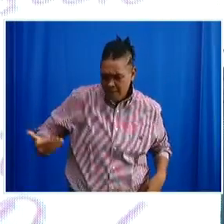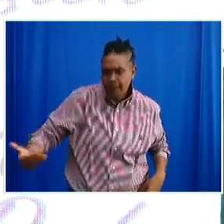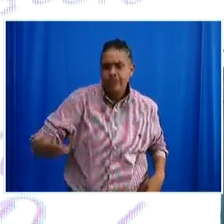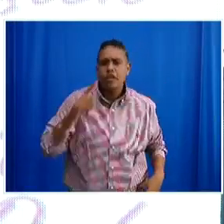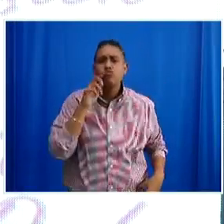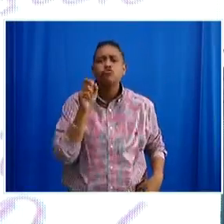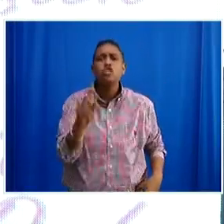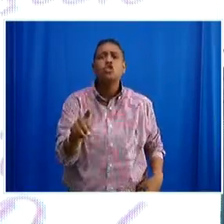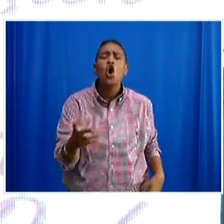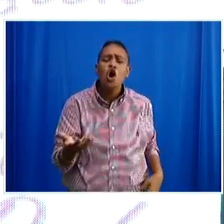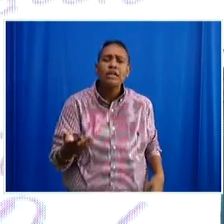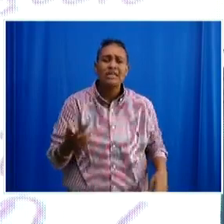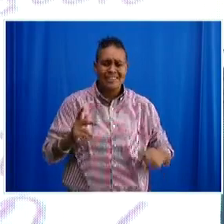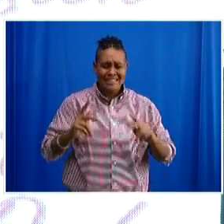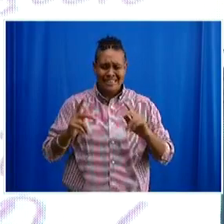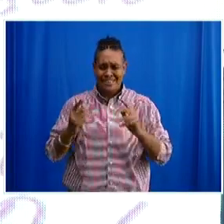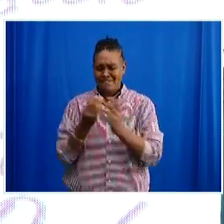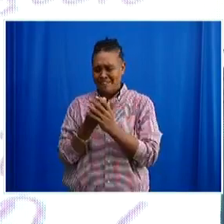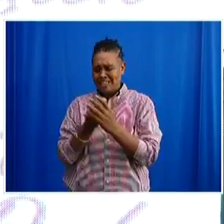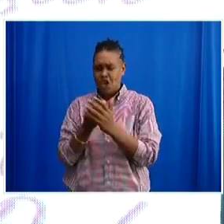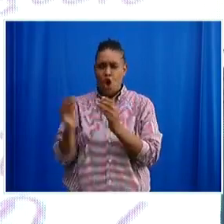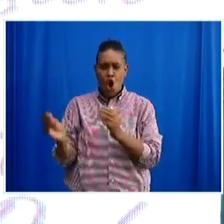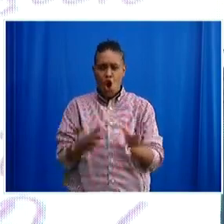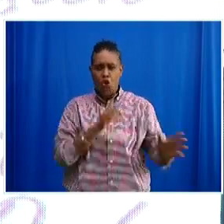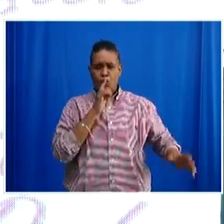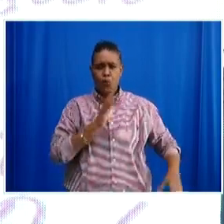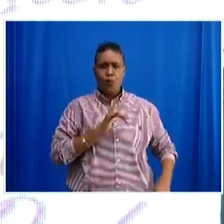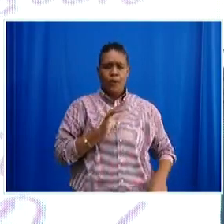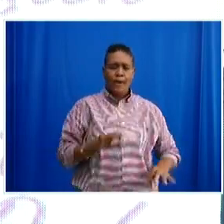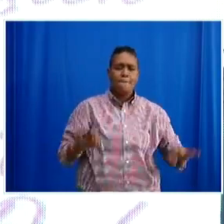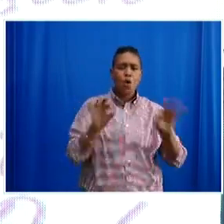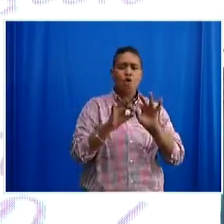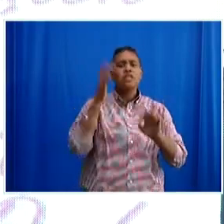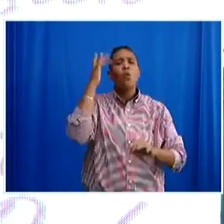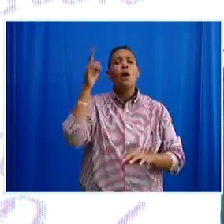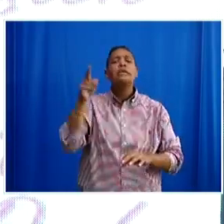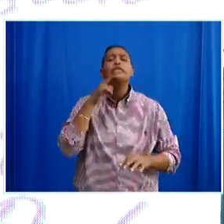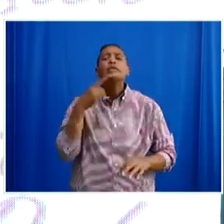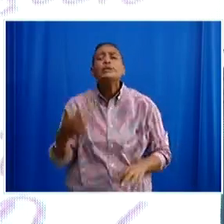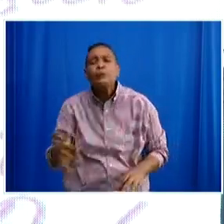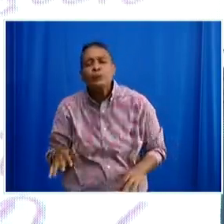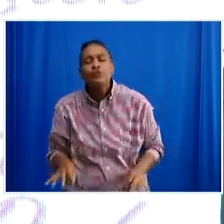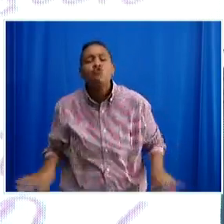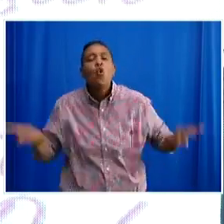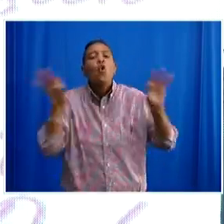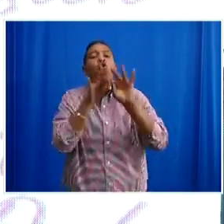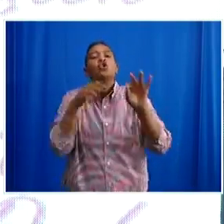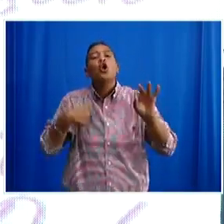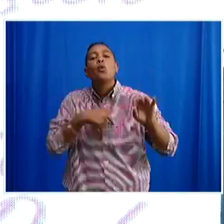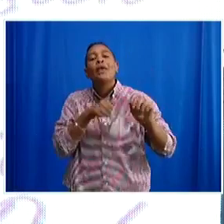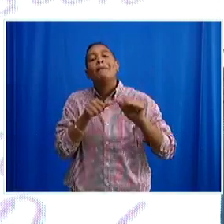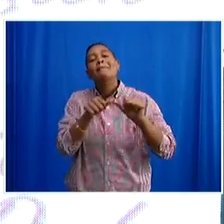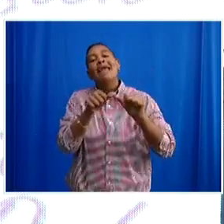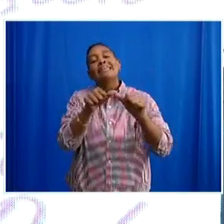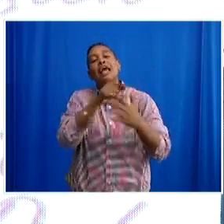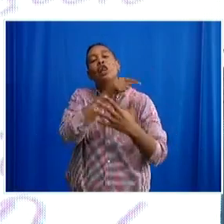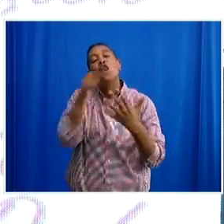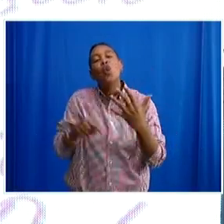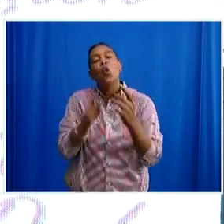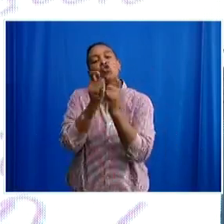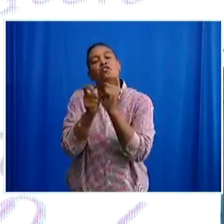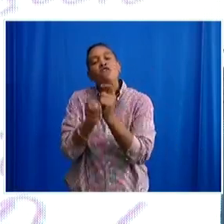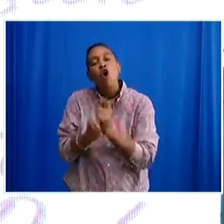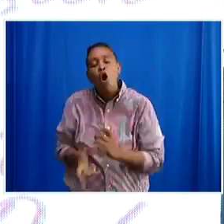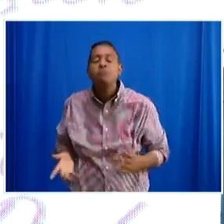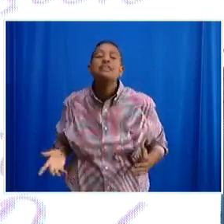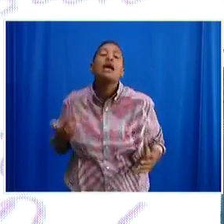restoring fiscal order are so important, and why it is crucial that we maintain those reforms